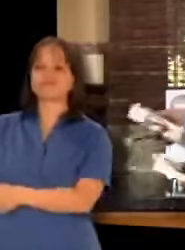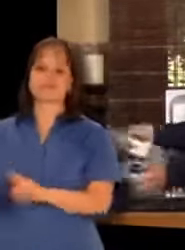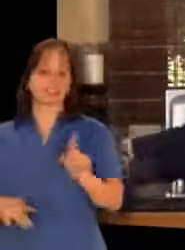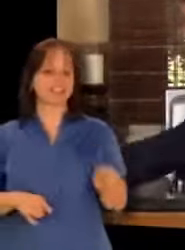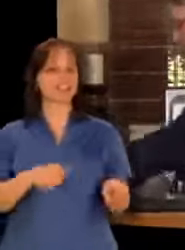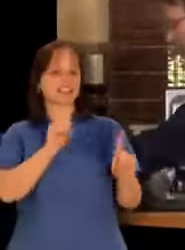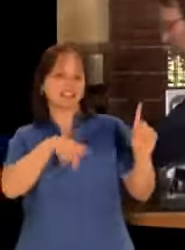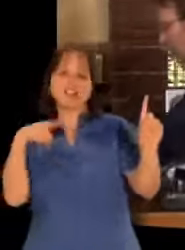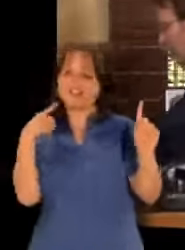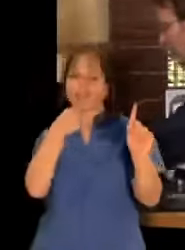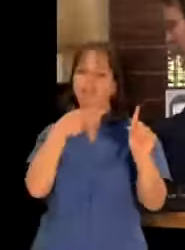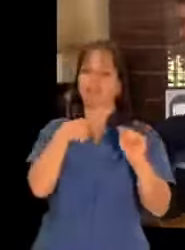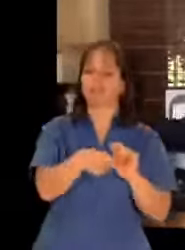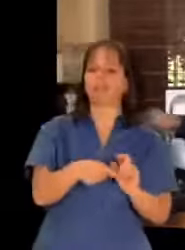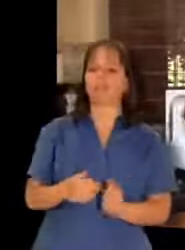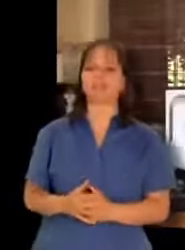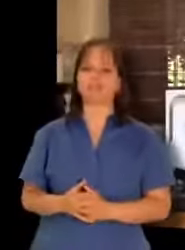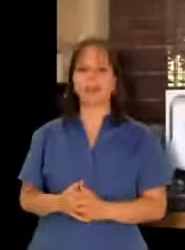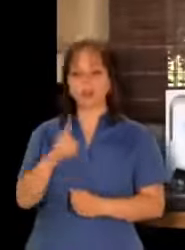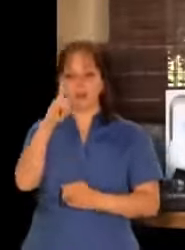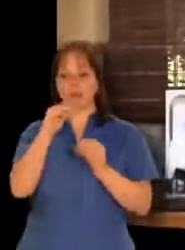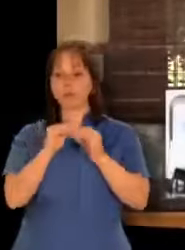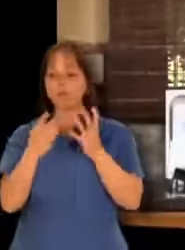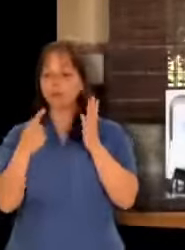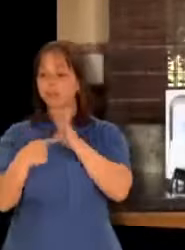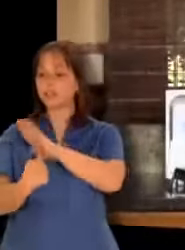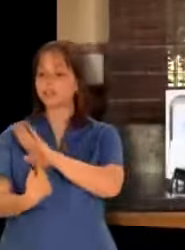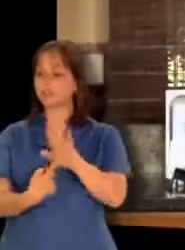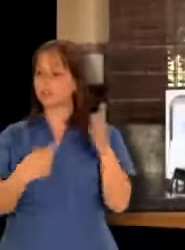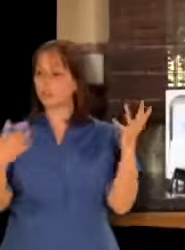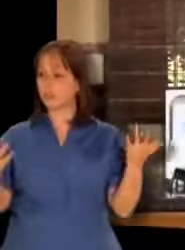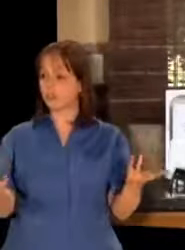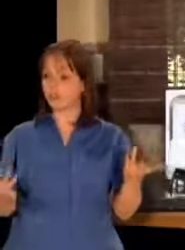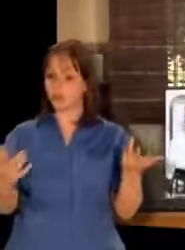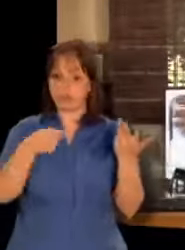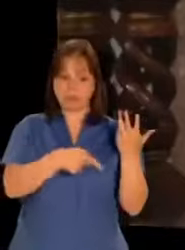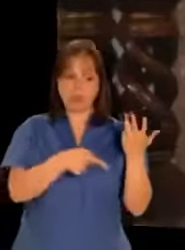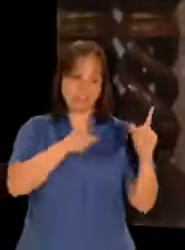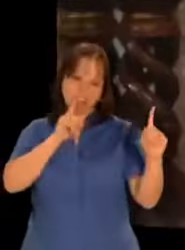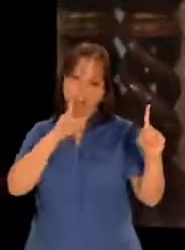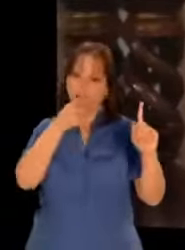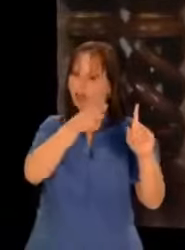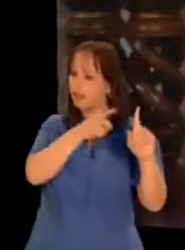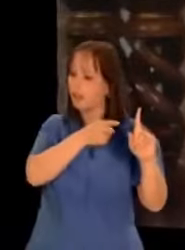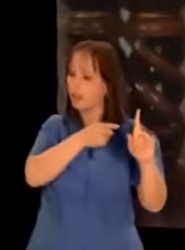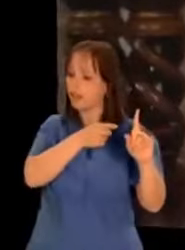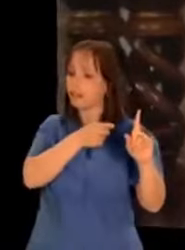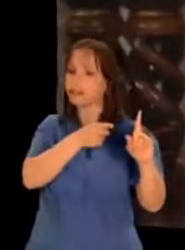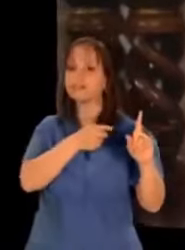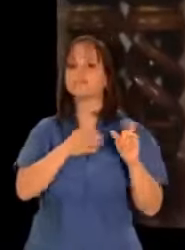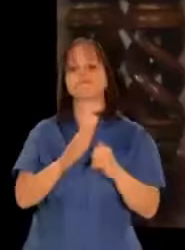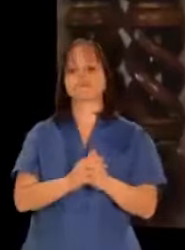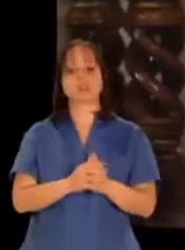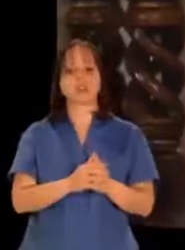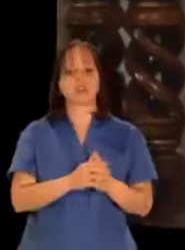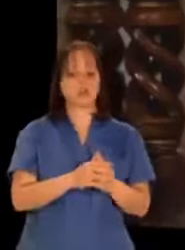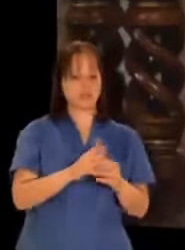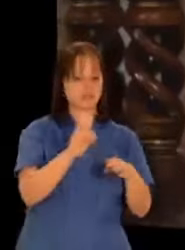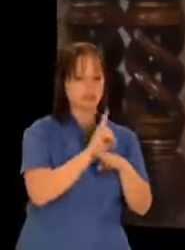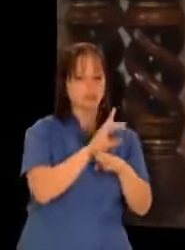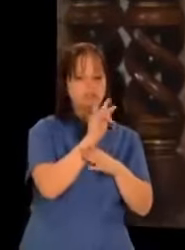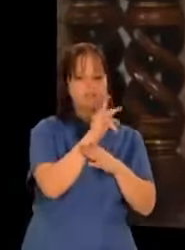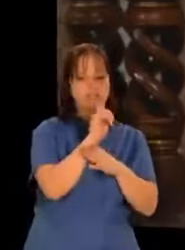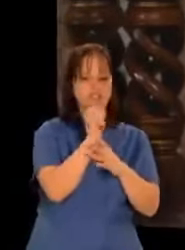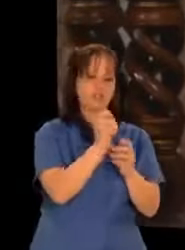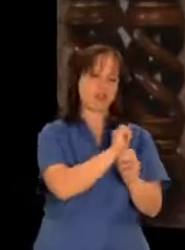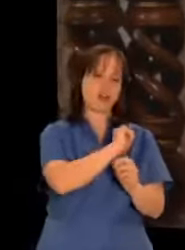standard. One other thing I'll show you about what makes this the golden standard is we simply spin this filter off, and